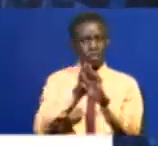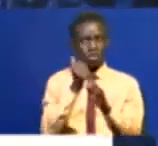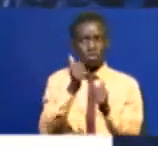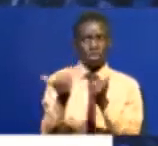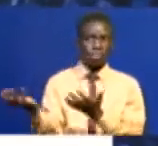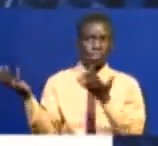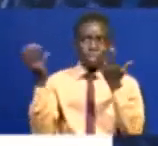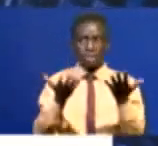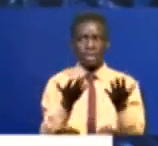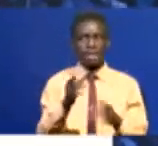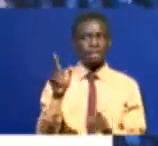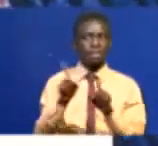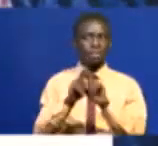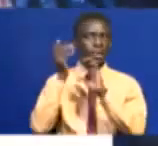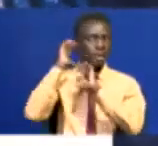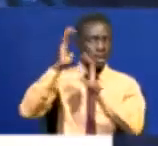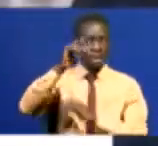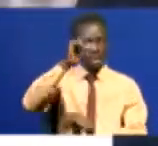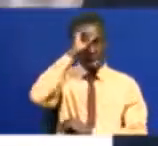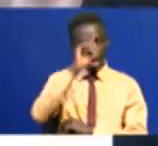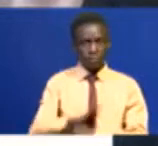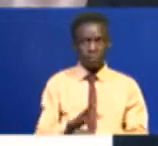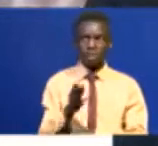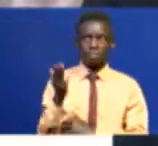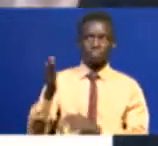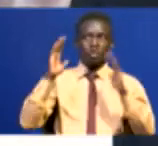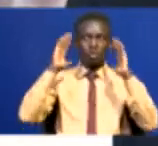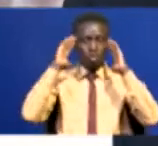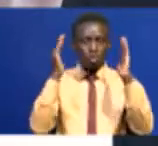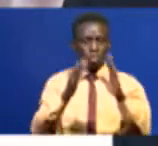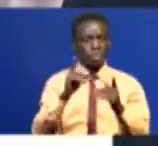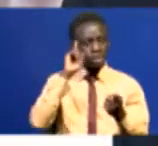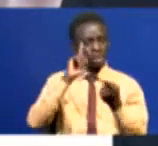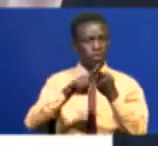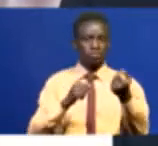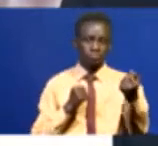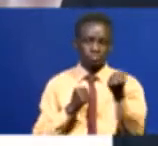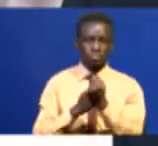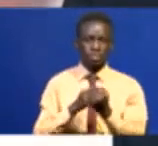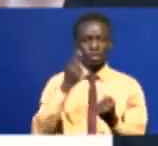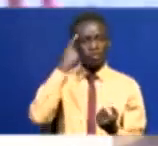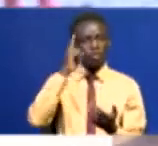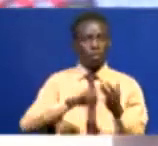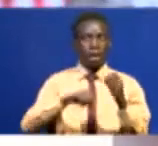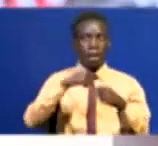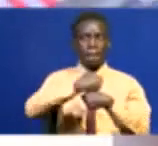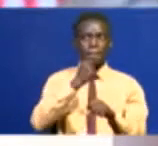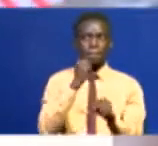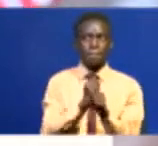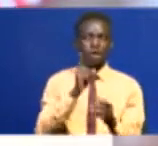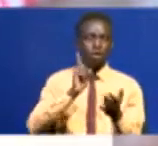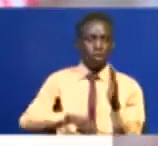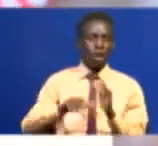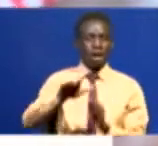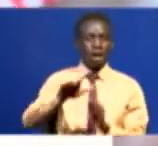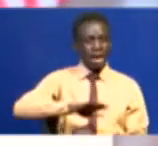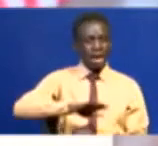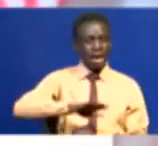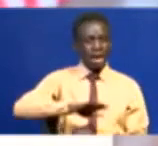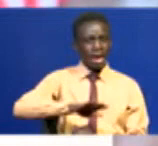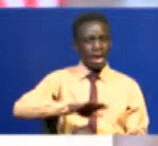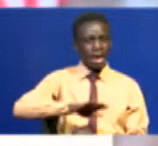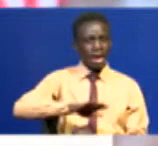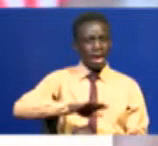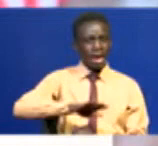Kilifi County Governor Gideon Mung'aro committed to pump resources for the revitalization of the heritage sites for